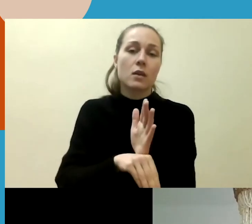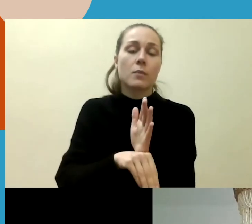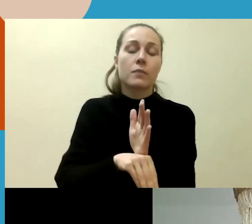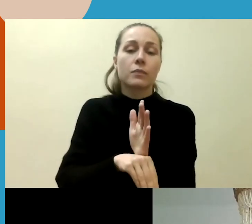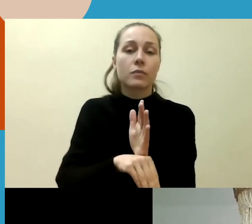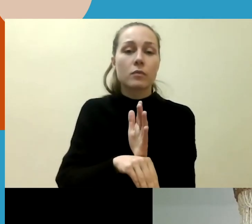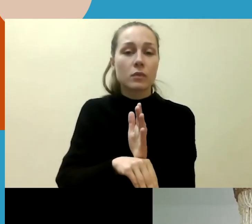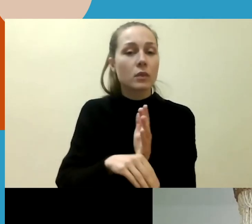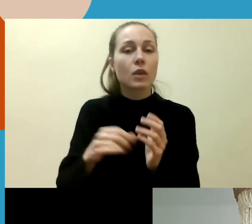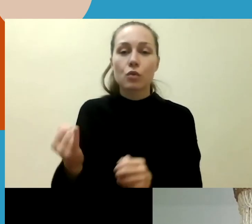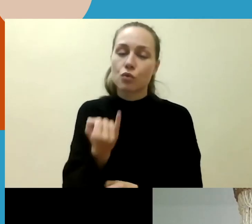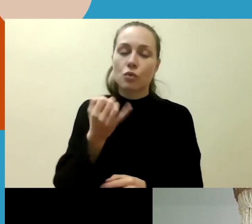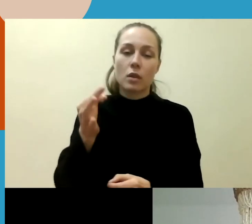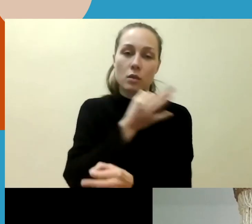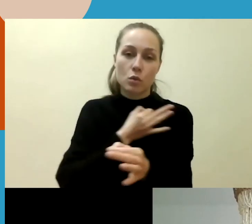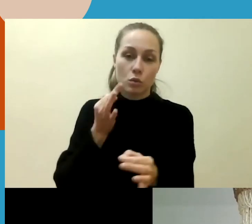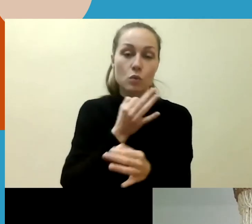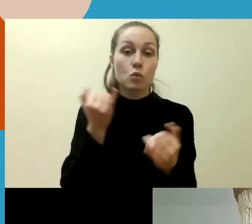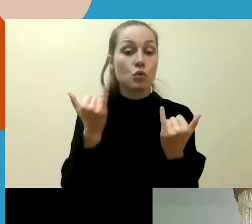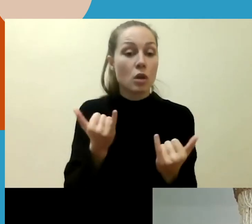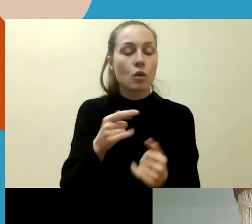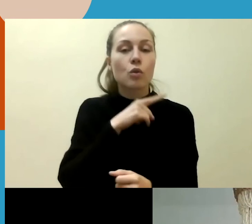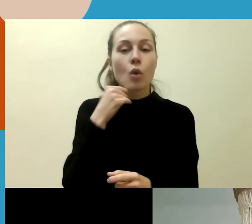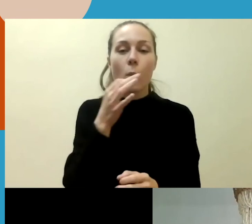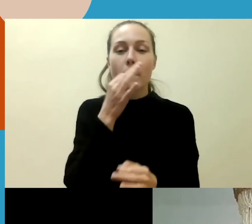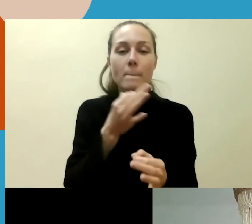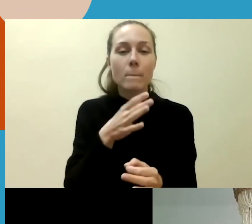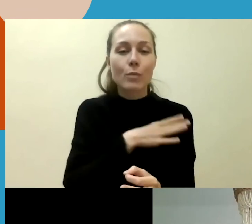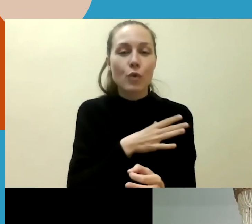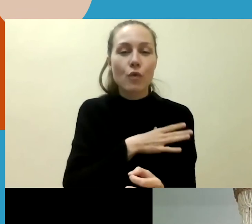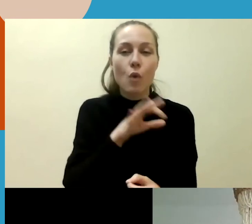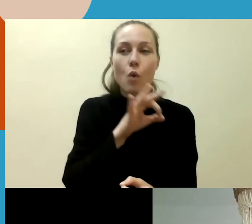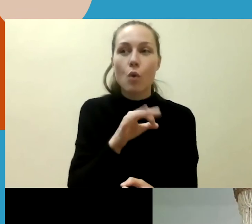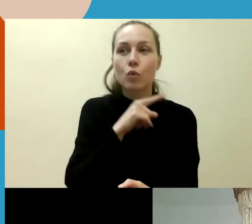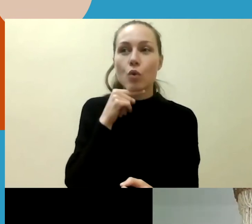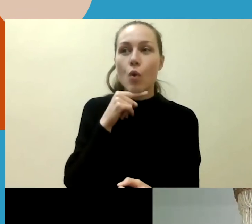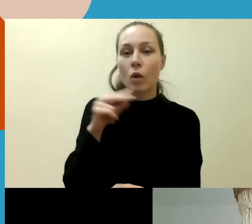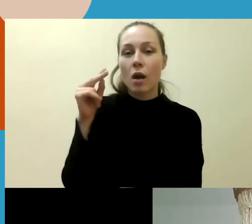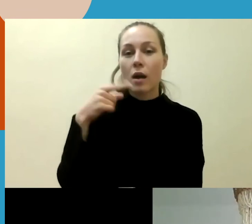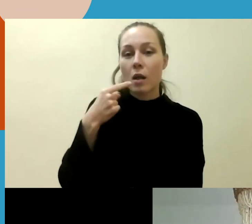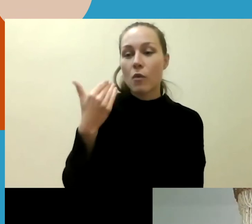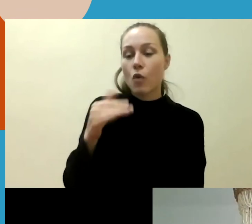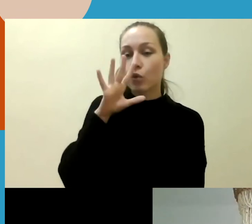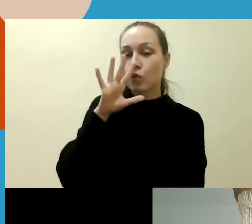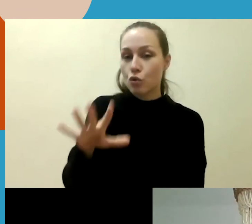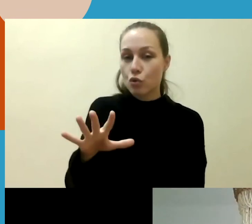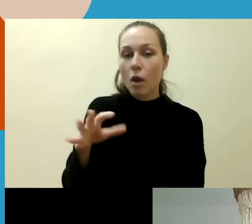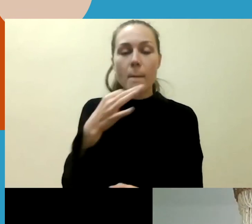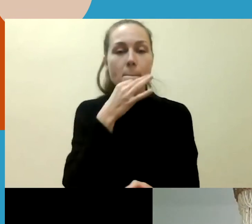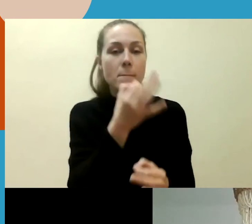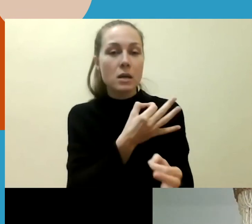officers, representatives of the prosecutor's office. This working group holds regular discussions. They are very